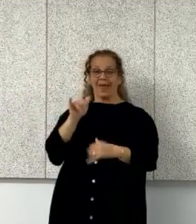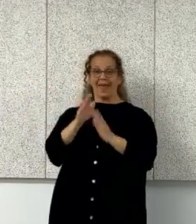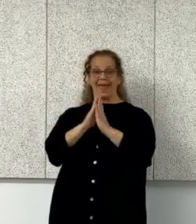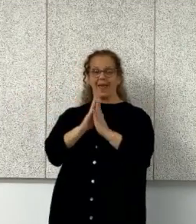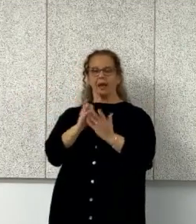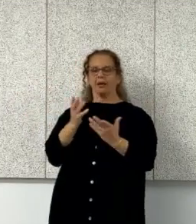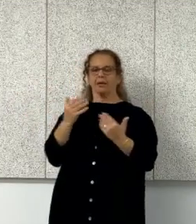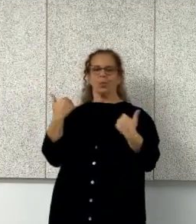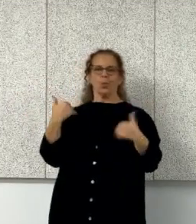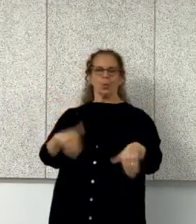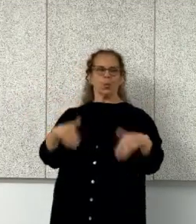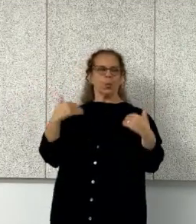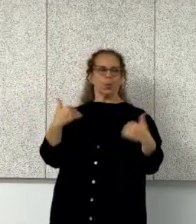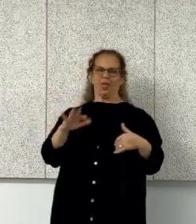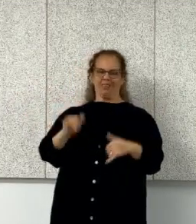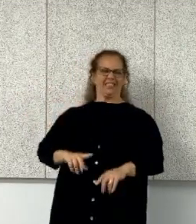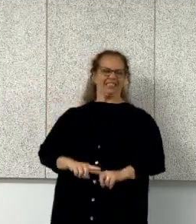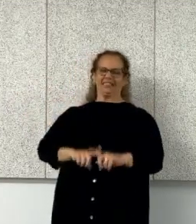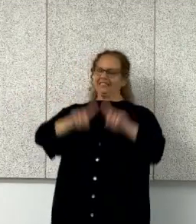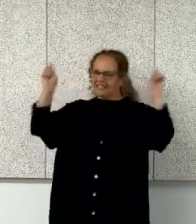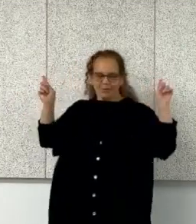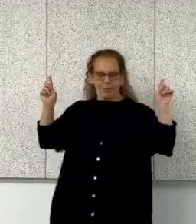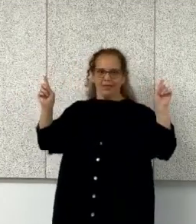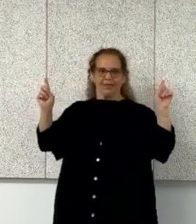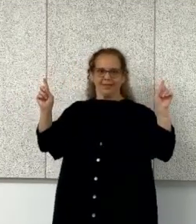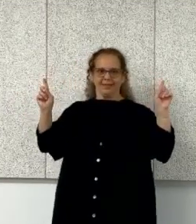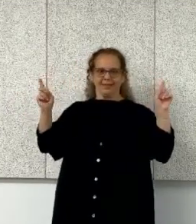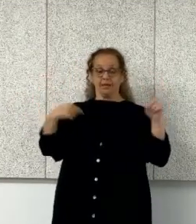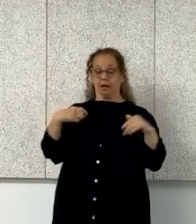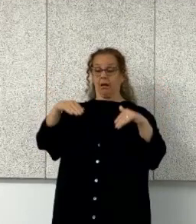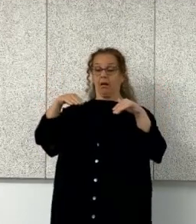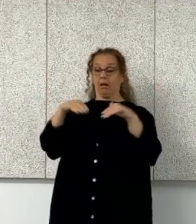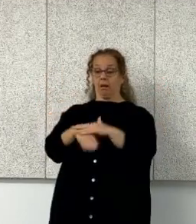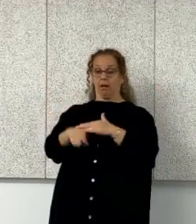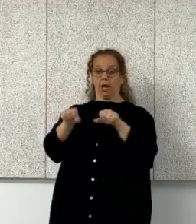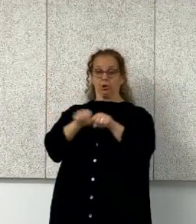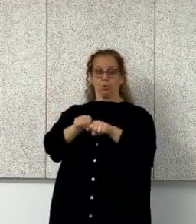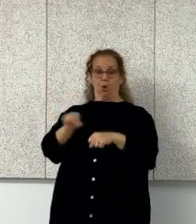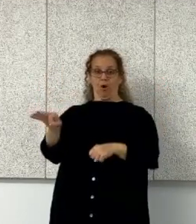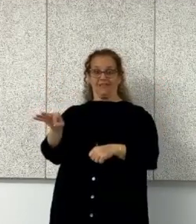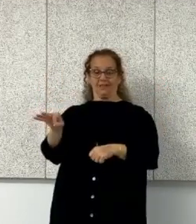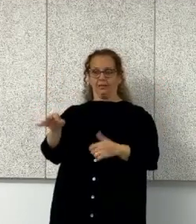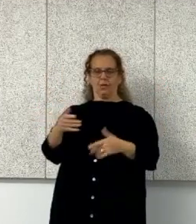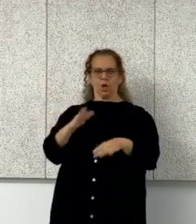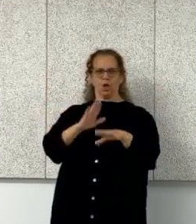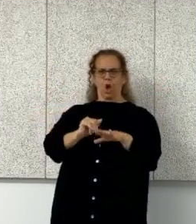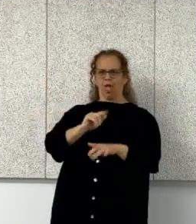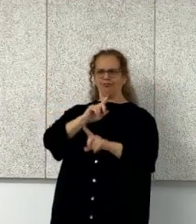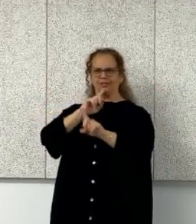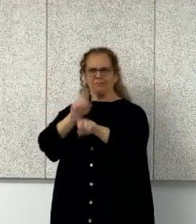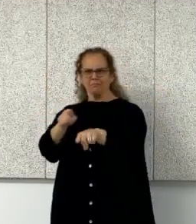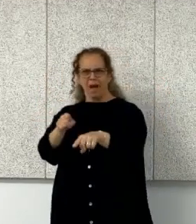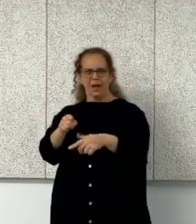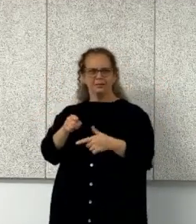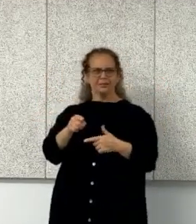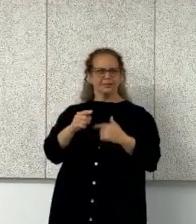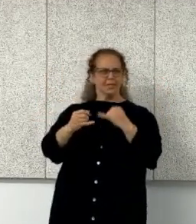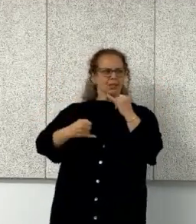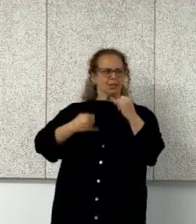when we enter to the door. We have to call and respond. There's a joy and there's a